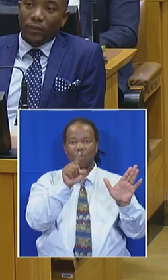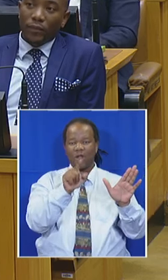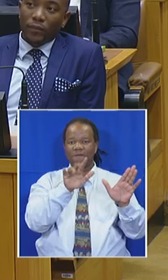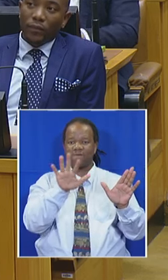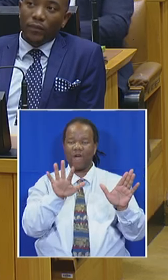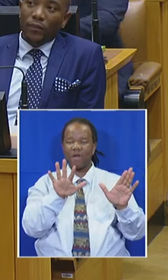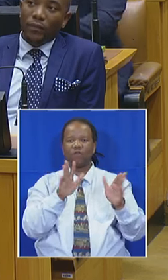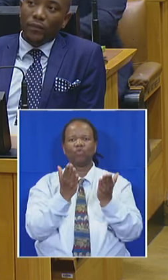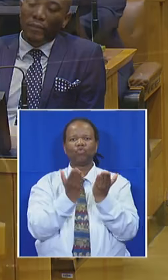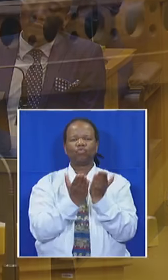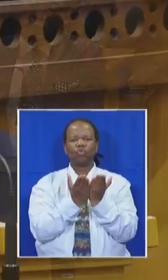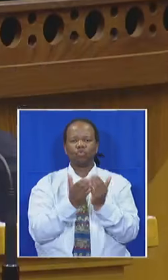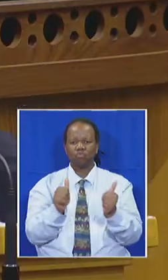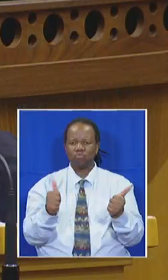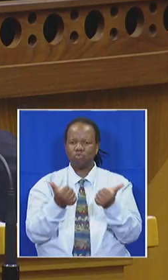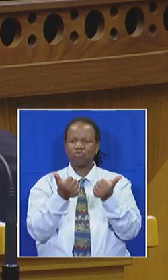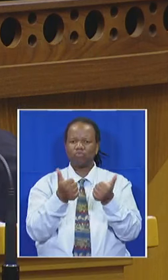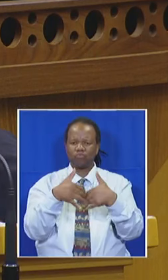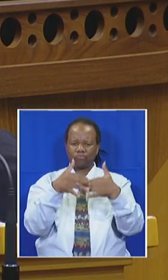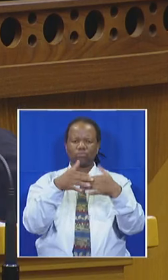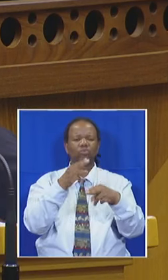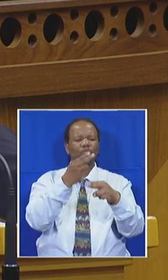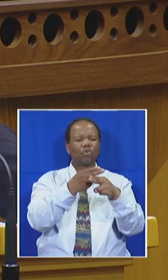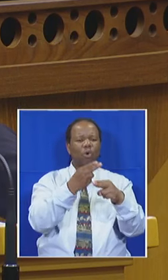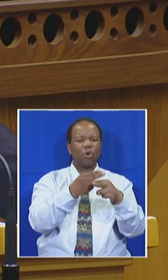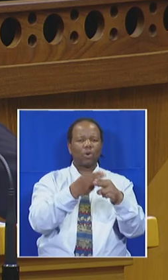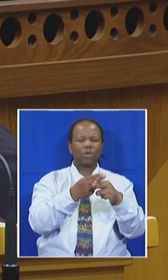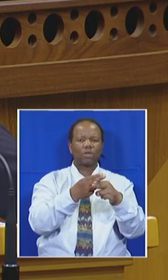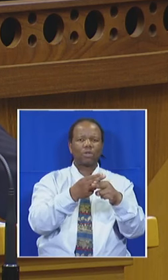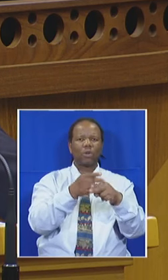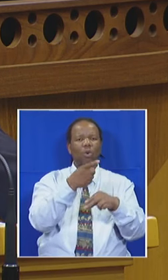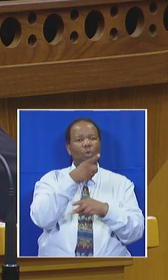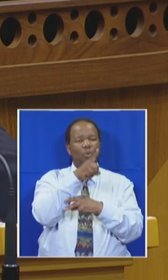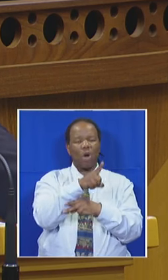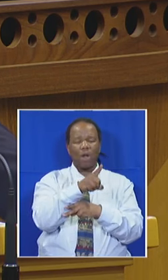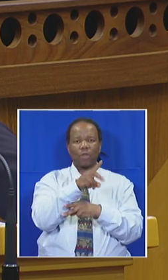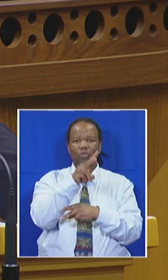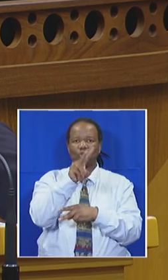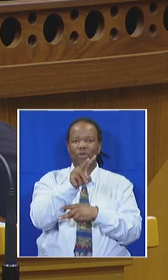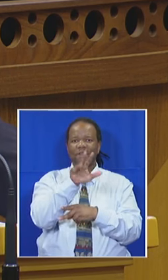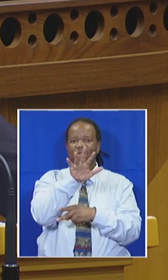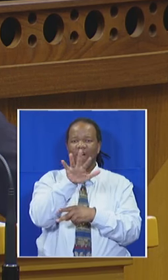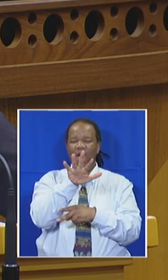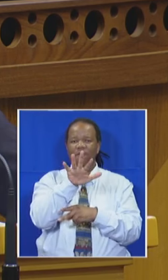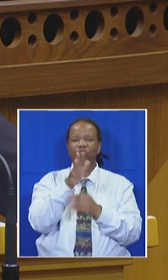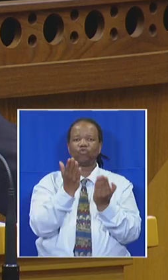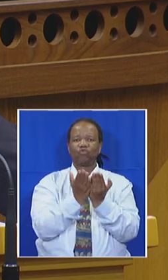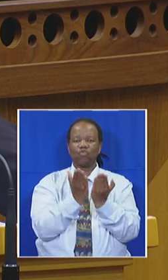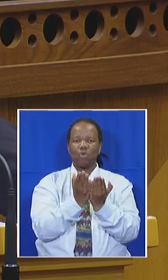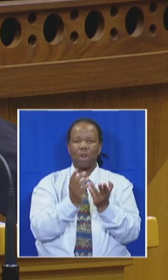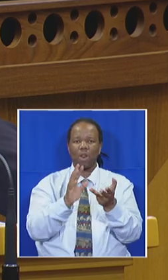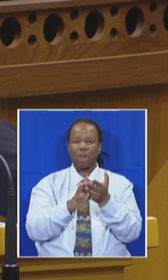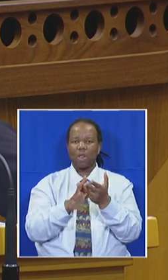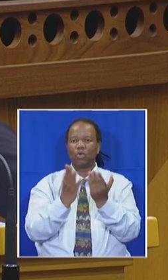decent sanitation to our 125 schools, and electricity